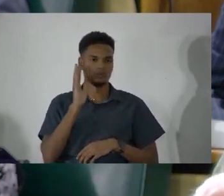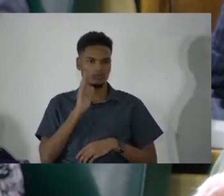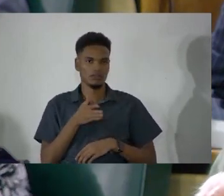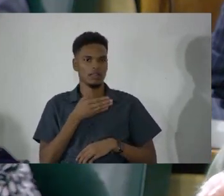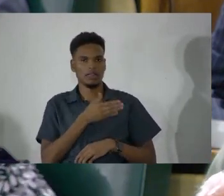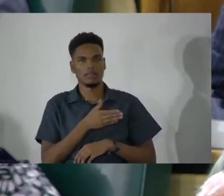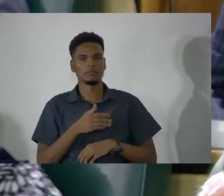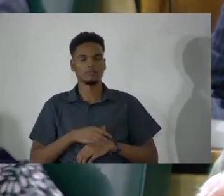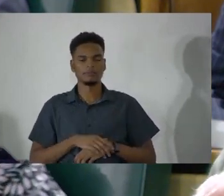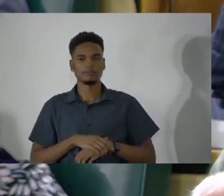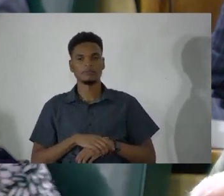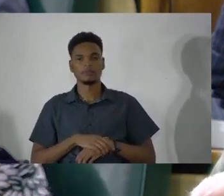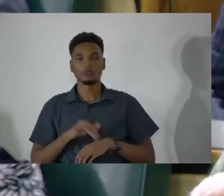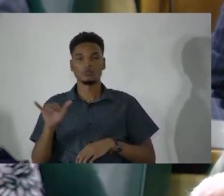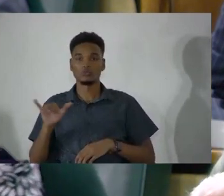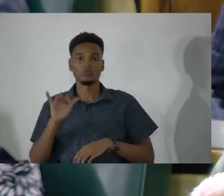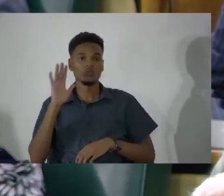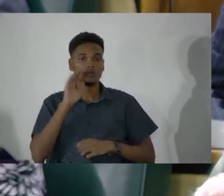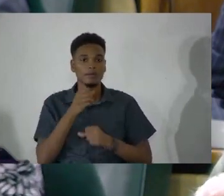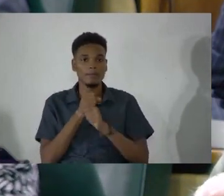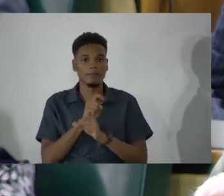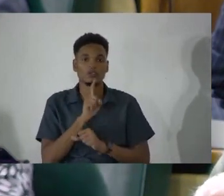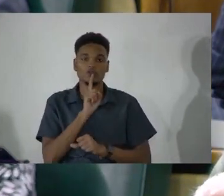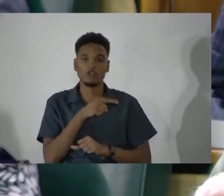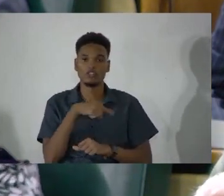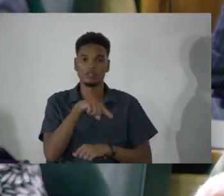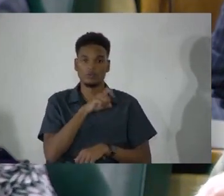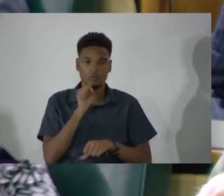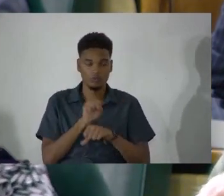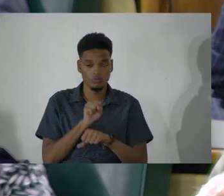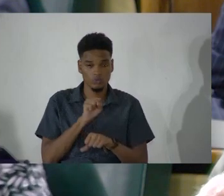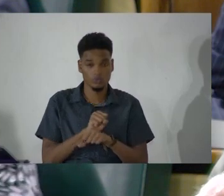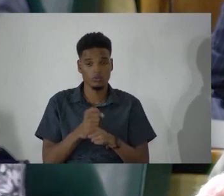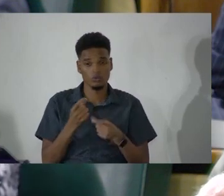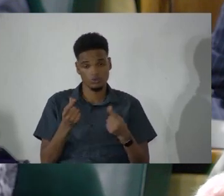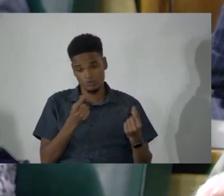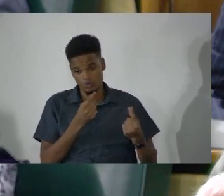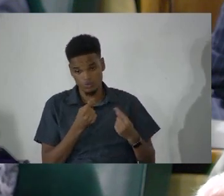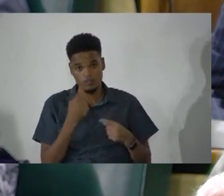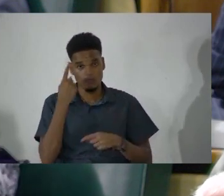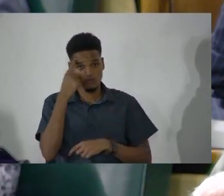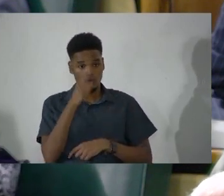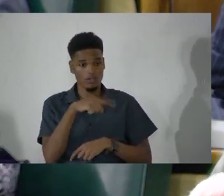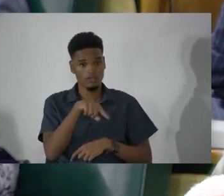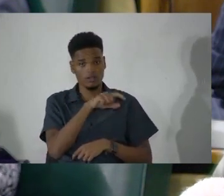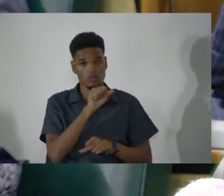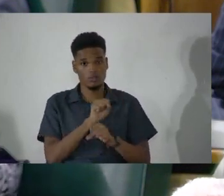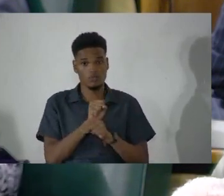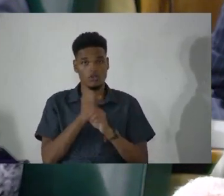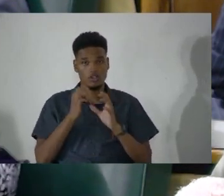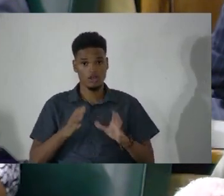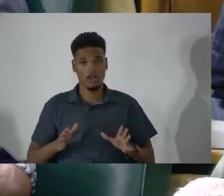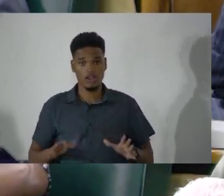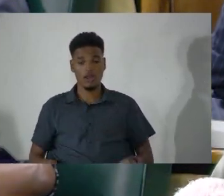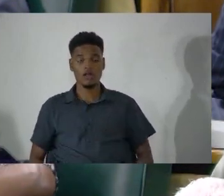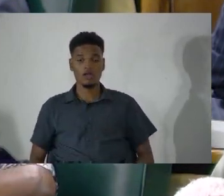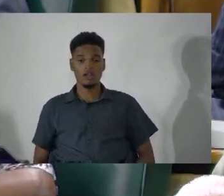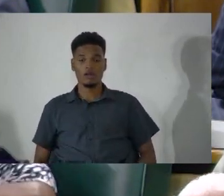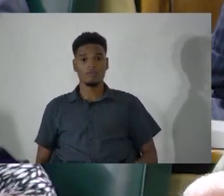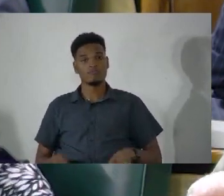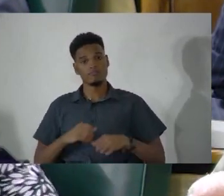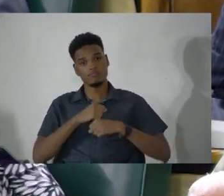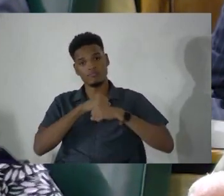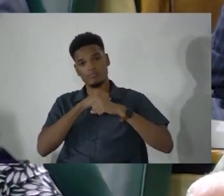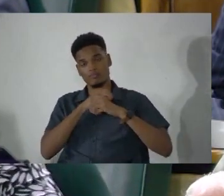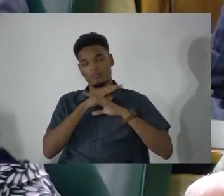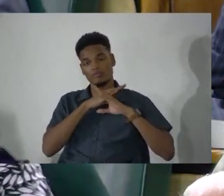ensuring that the efficiency in terms of its frontline workers, preventing undue